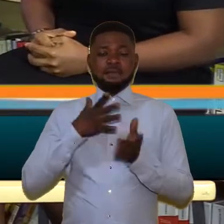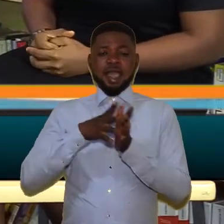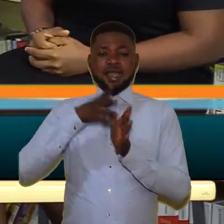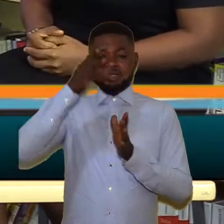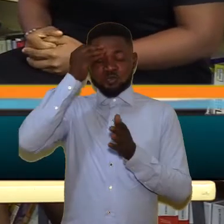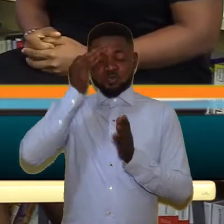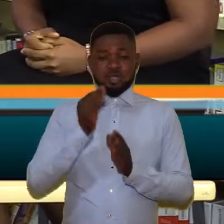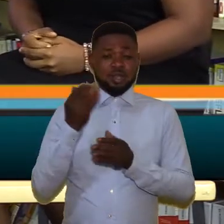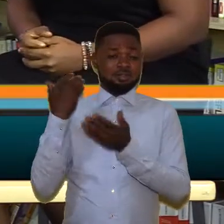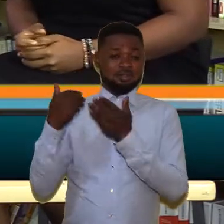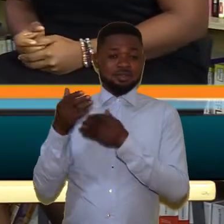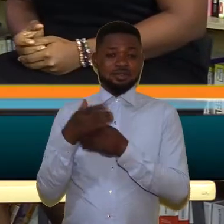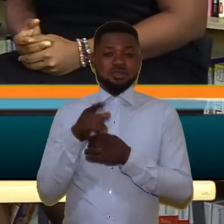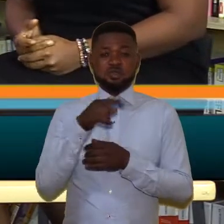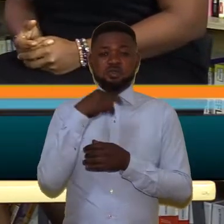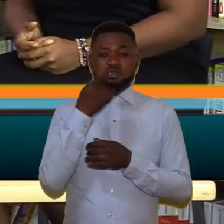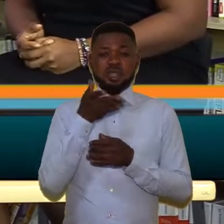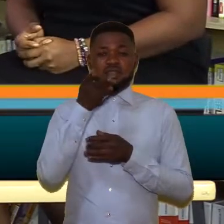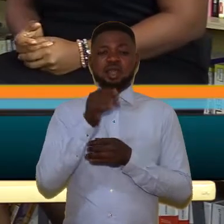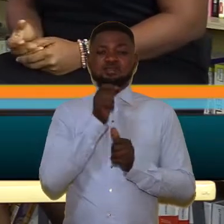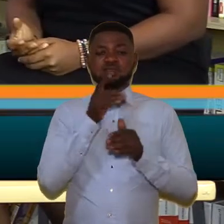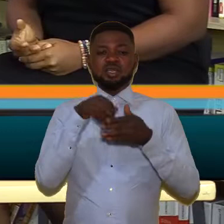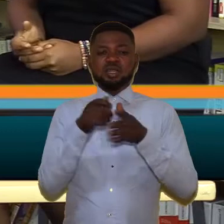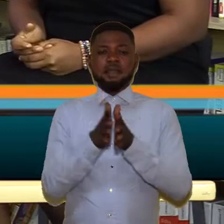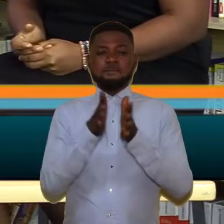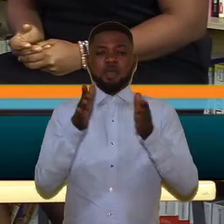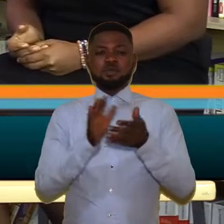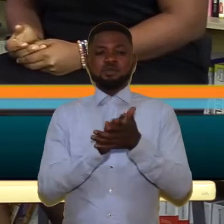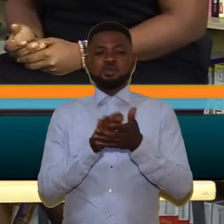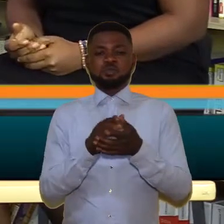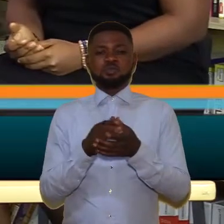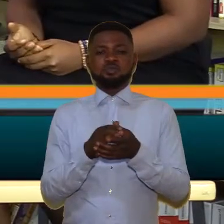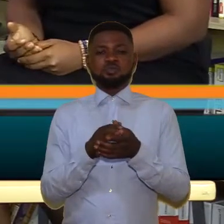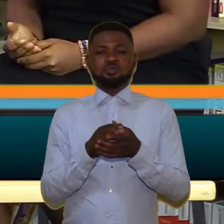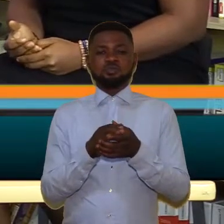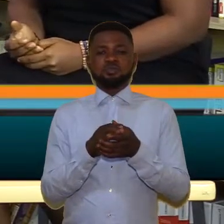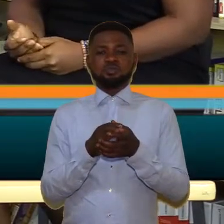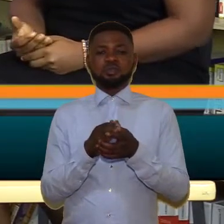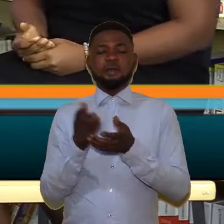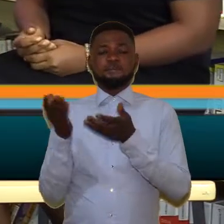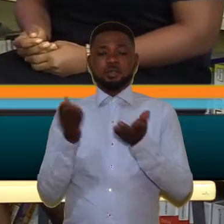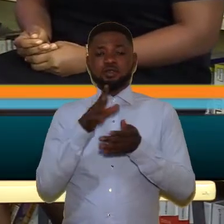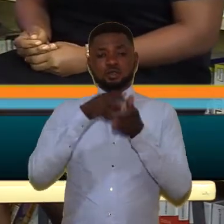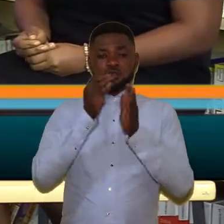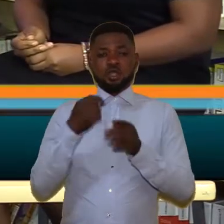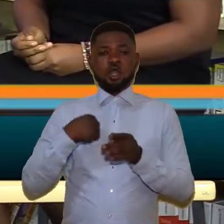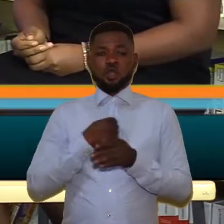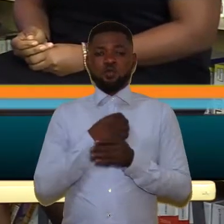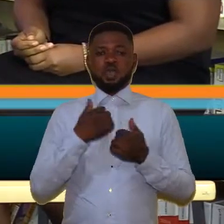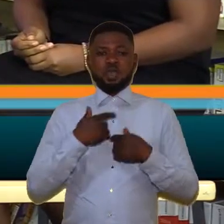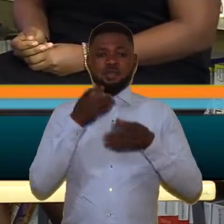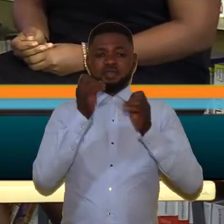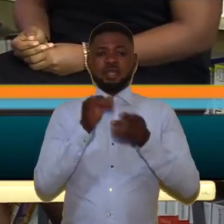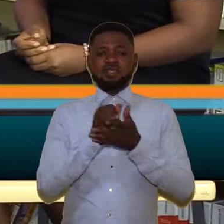Oh, God. And you said there's nothing in public school. Come and bring your students. We're waiting. We have teachers that